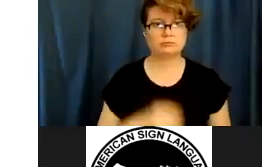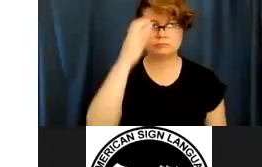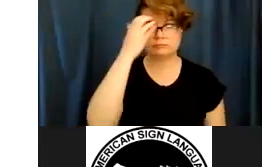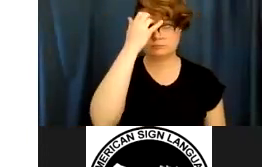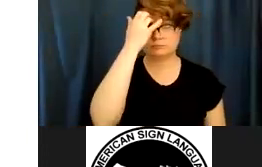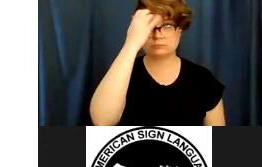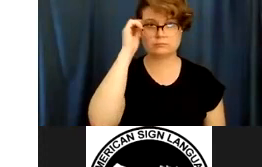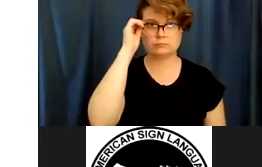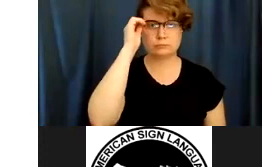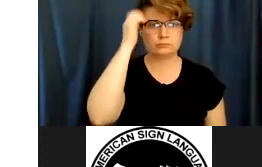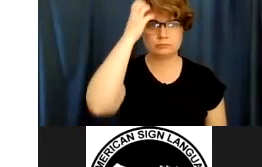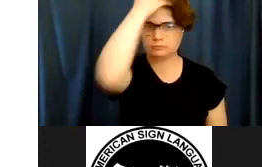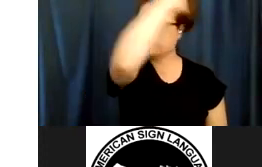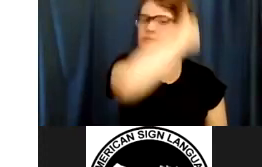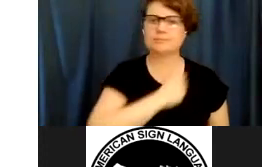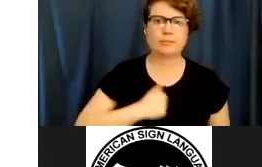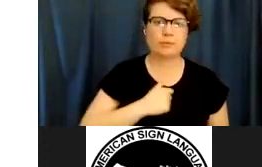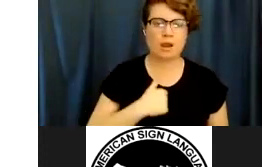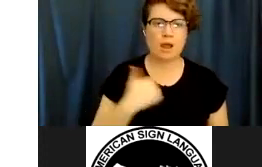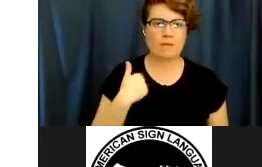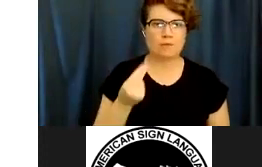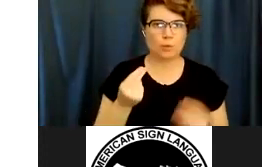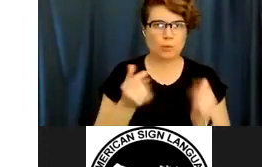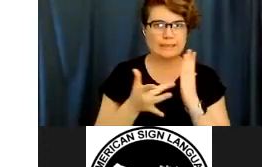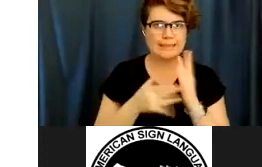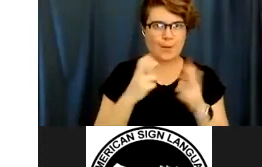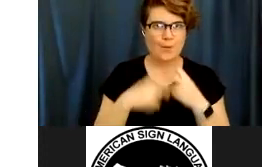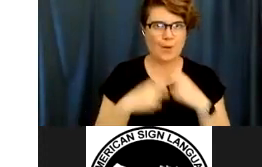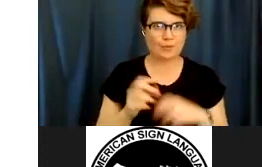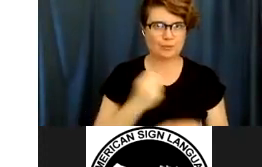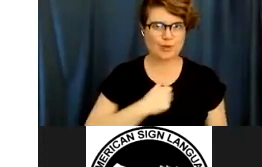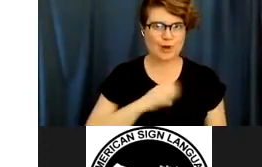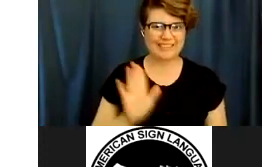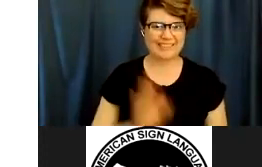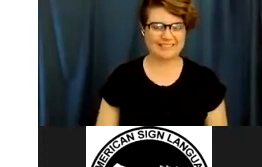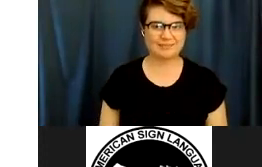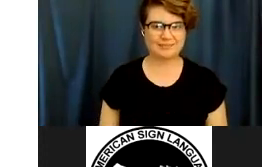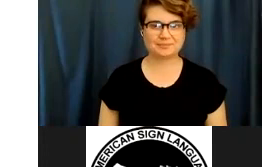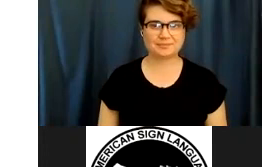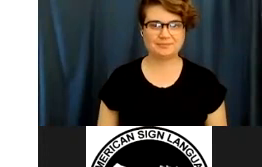I'm having quick tech issues, sorry about that.